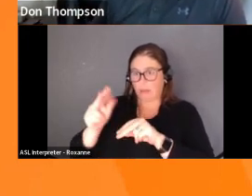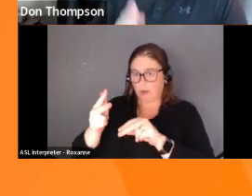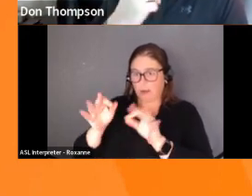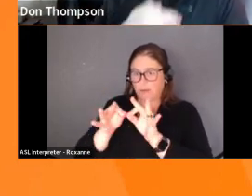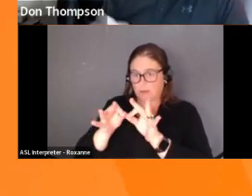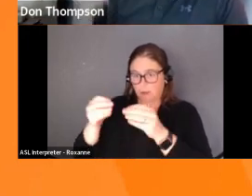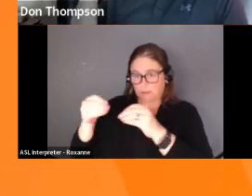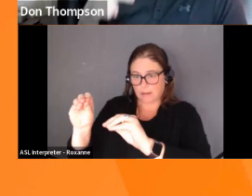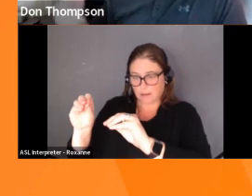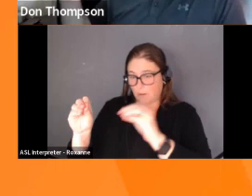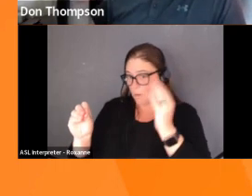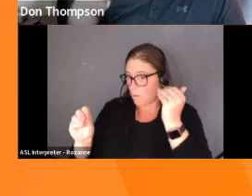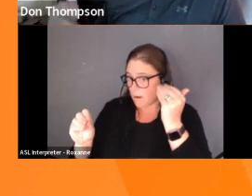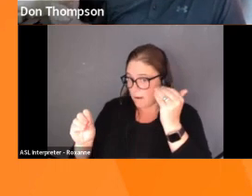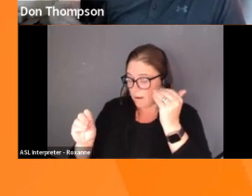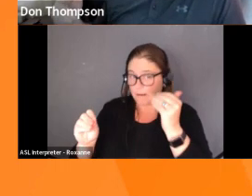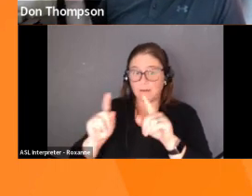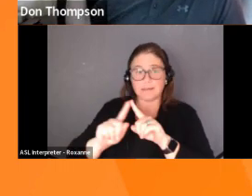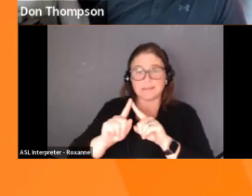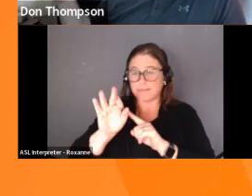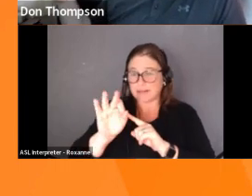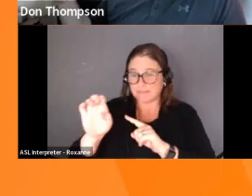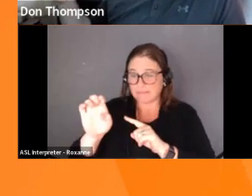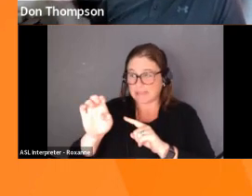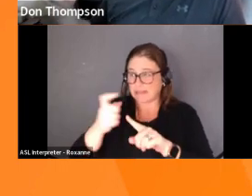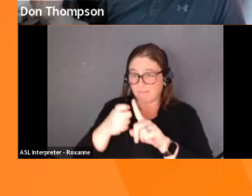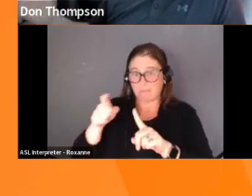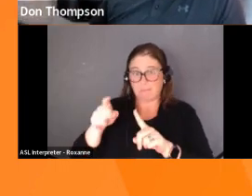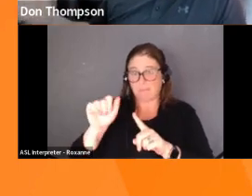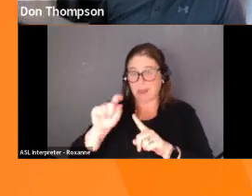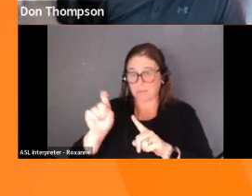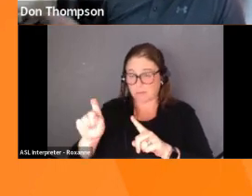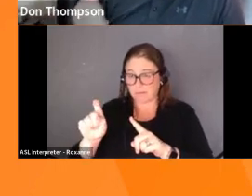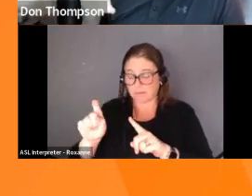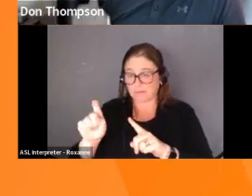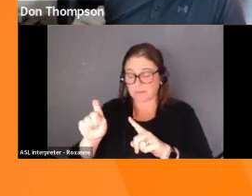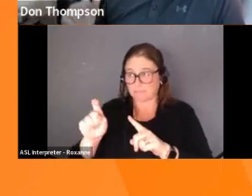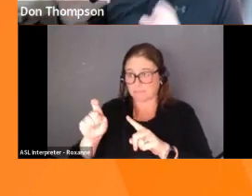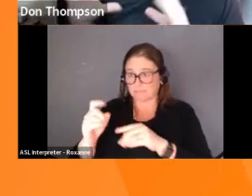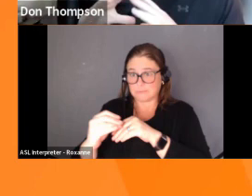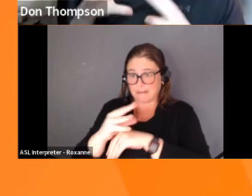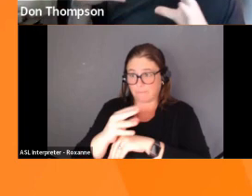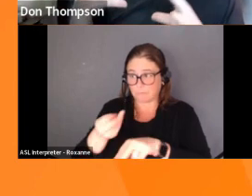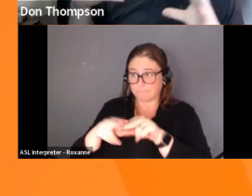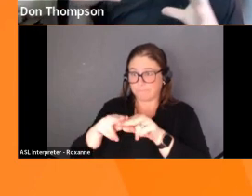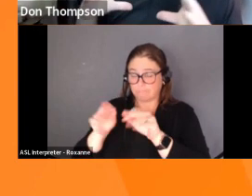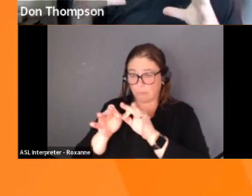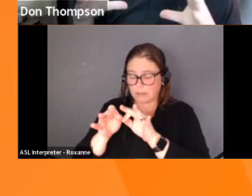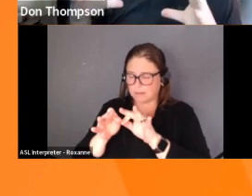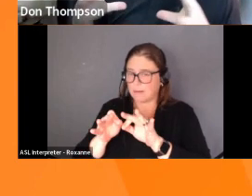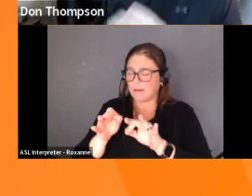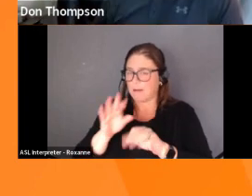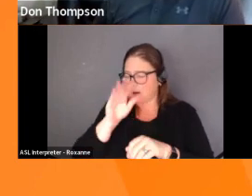for that is the fees that have occurred from Amazon. And the good news is customers are getting a little more